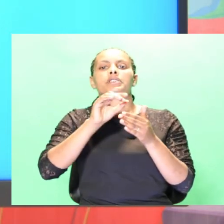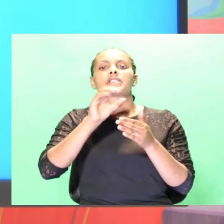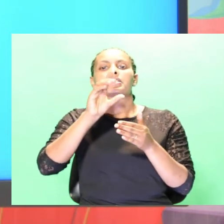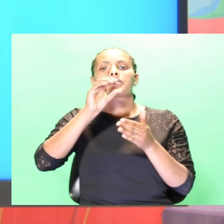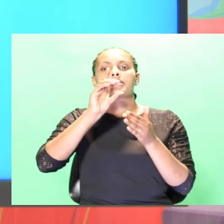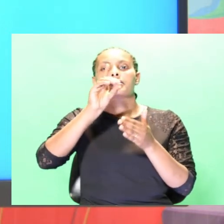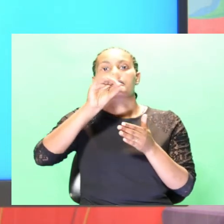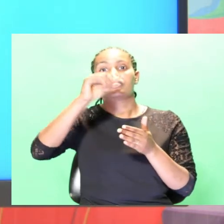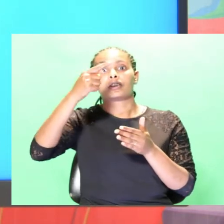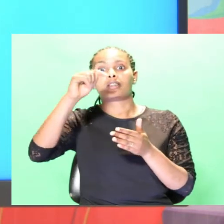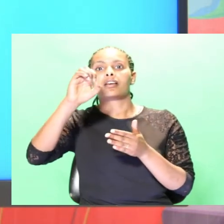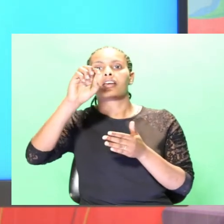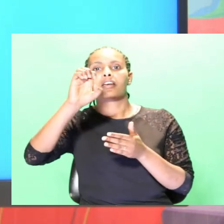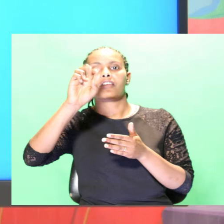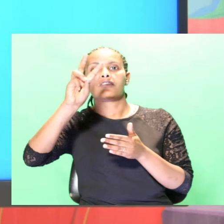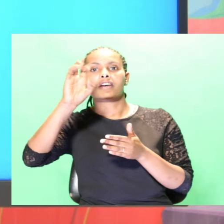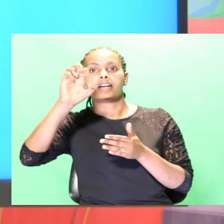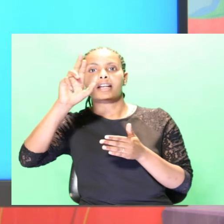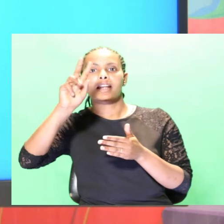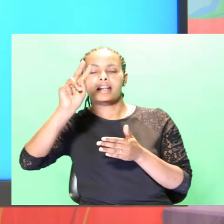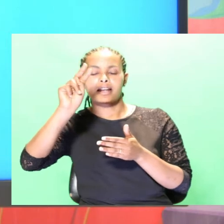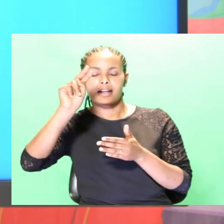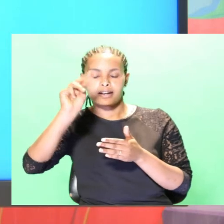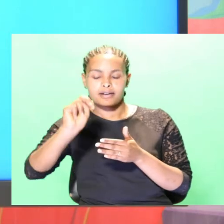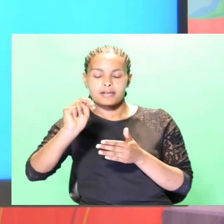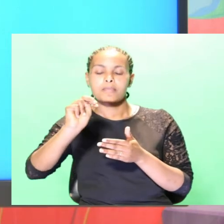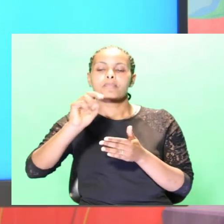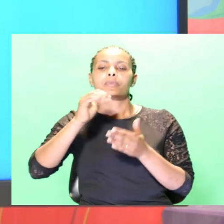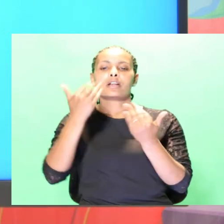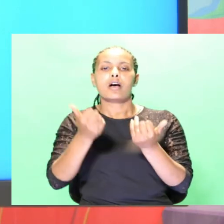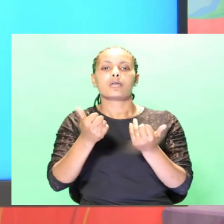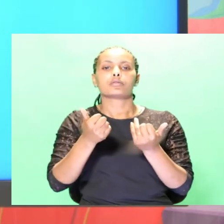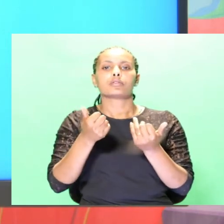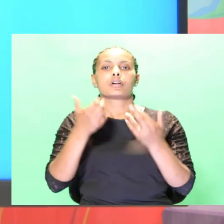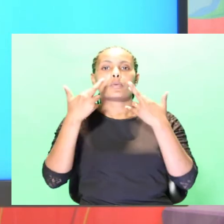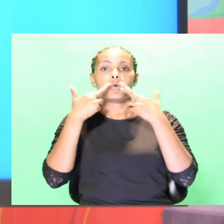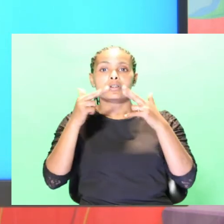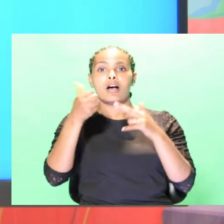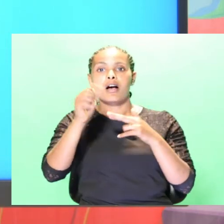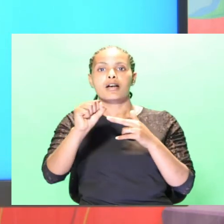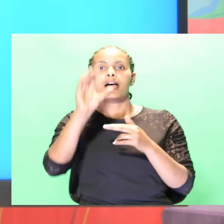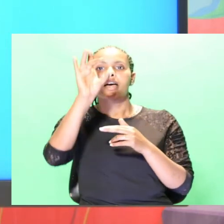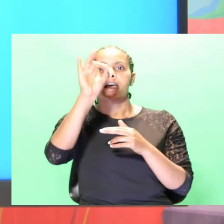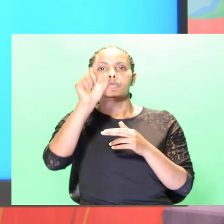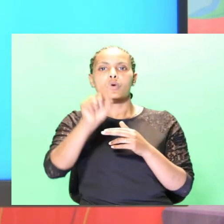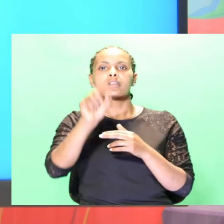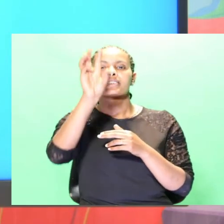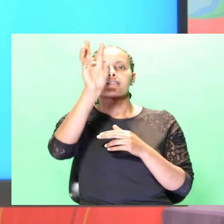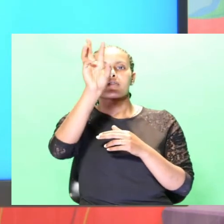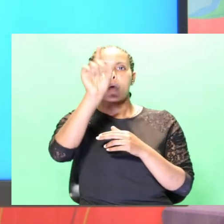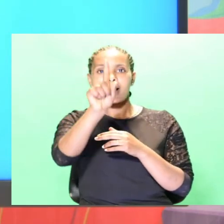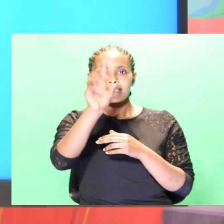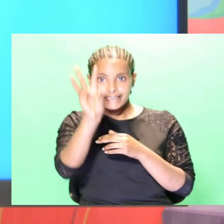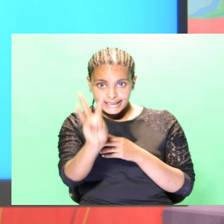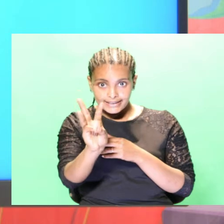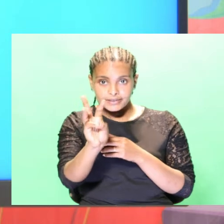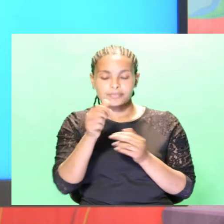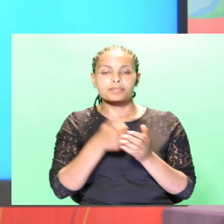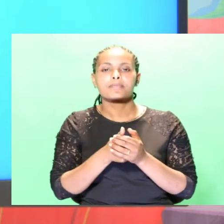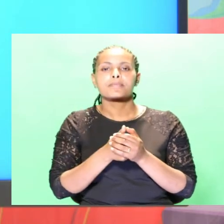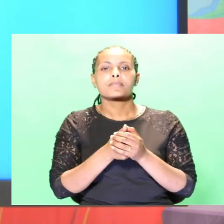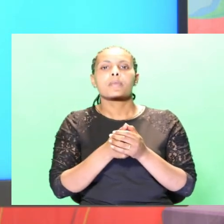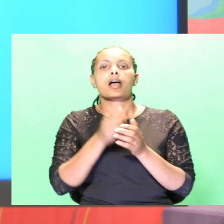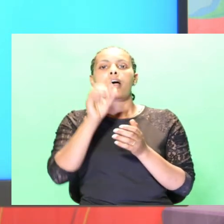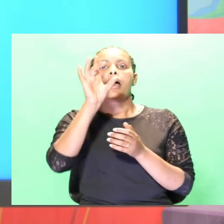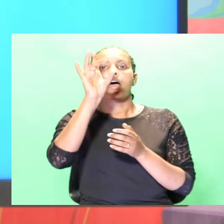even. It is retained. Now this is reported as 8.16.